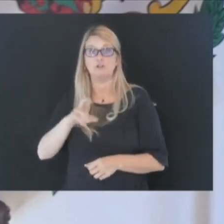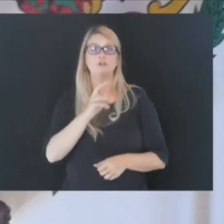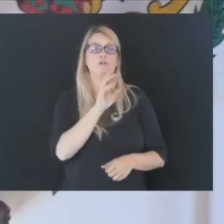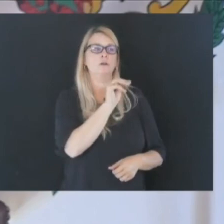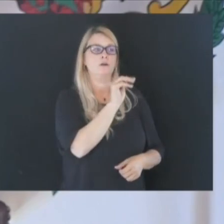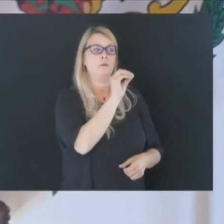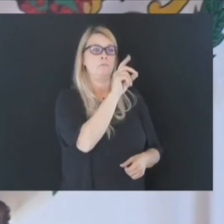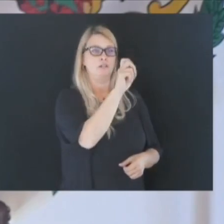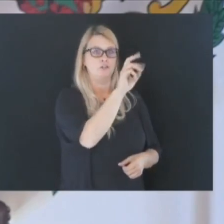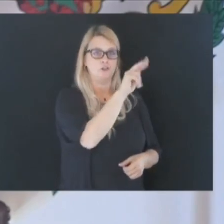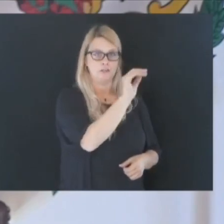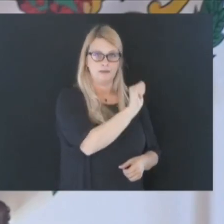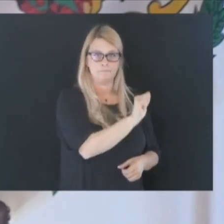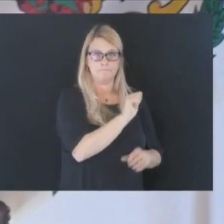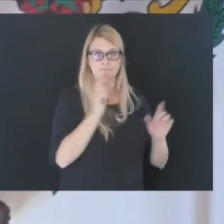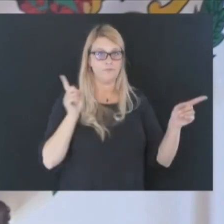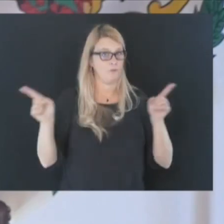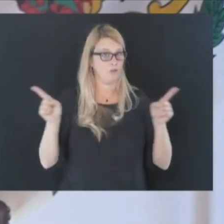Moderna.